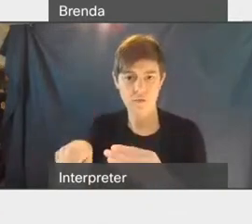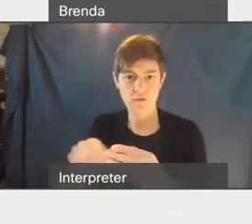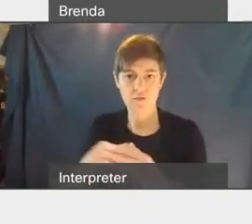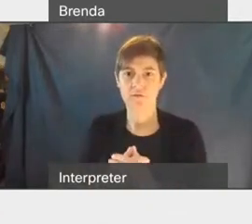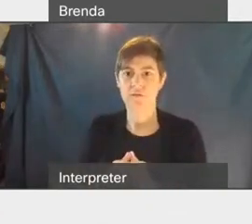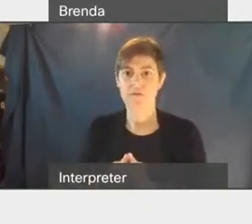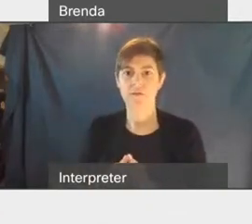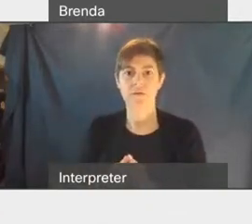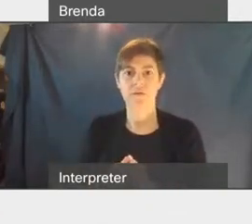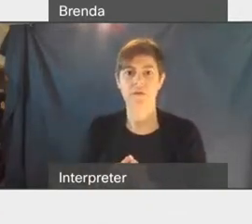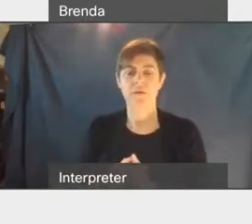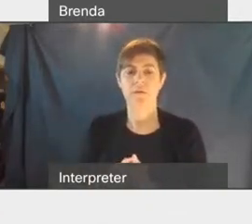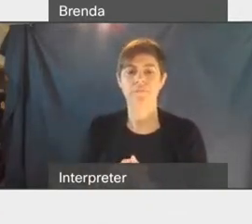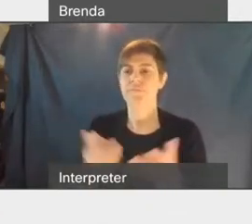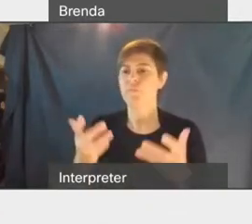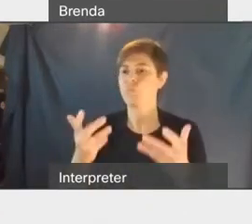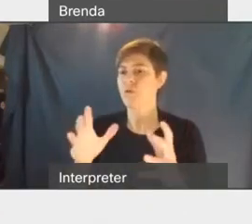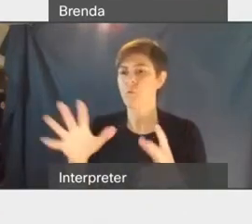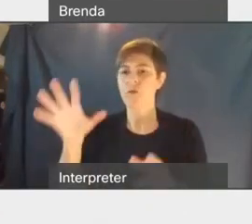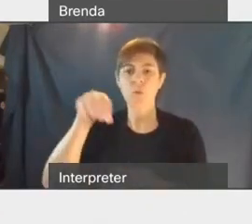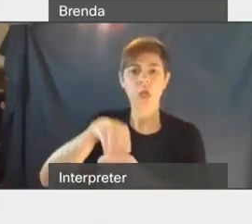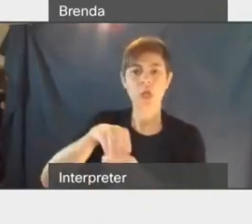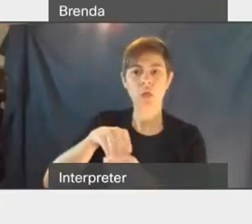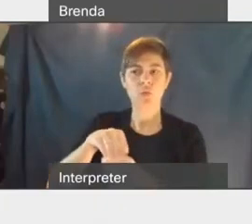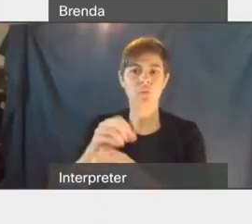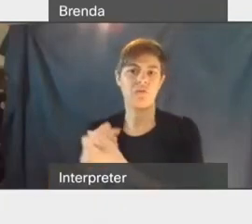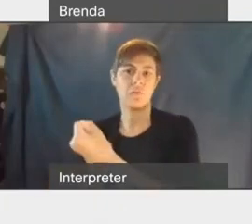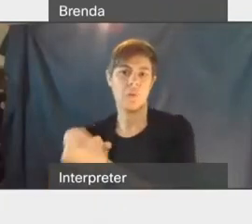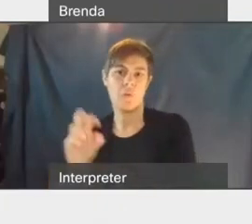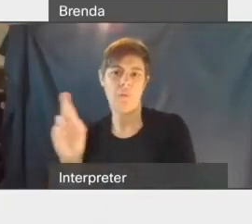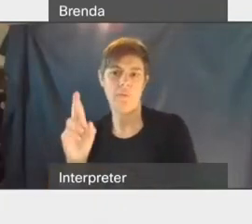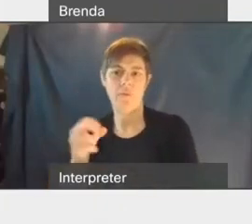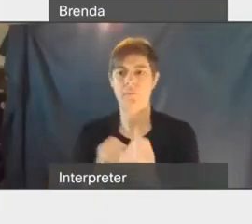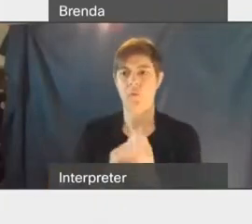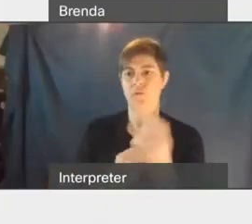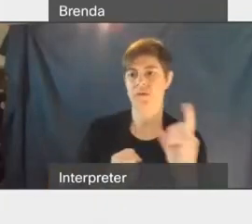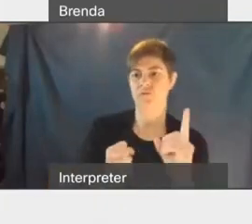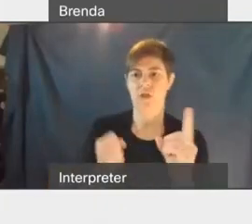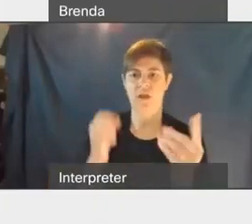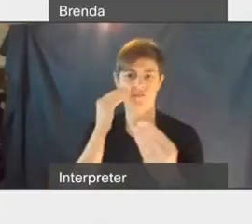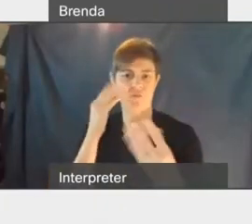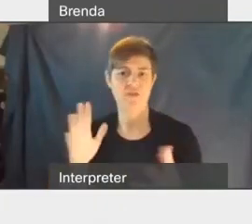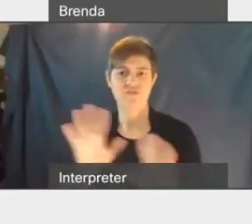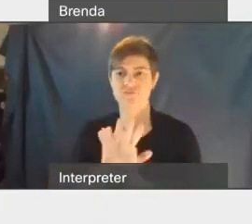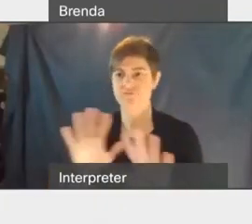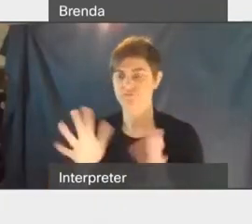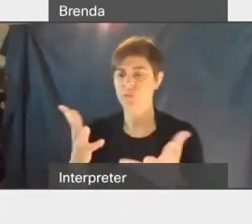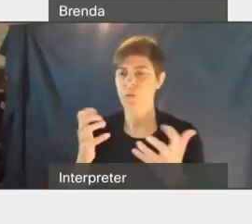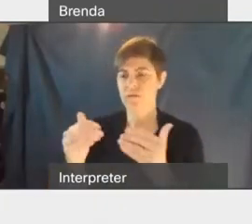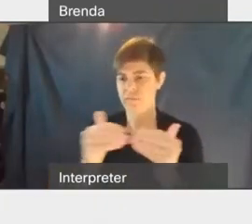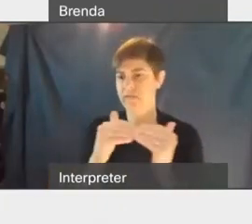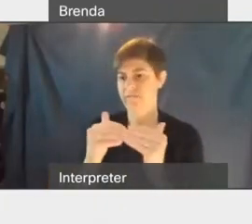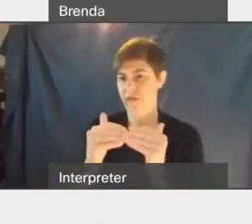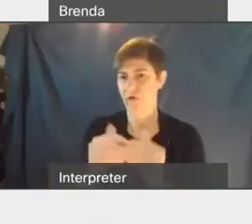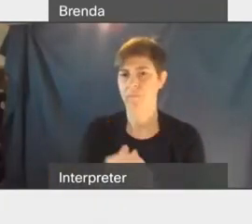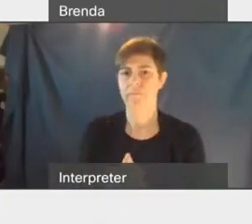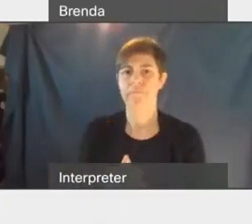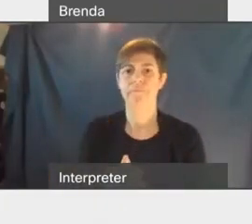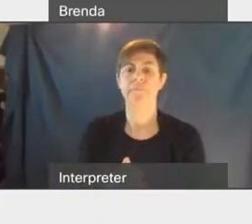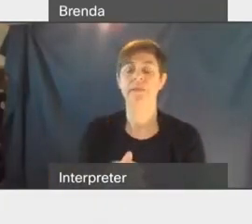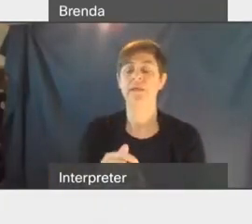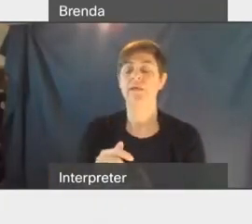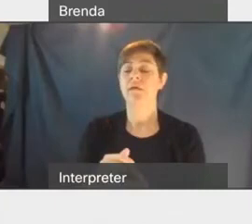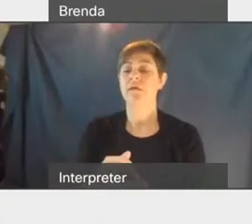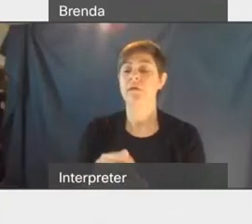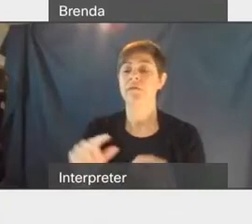practice of including partisan and incumbent home seat information in the redistricting database. League of Women